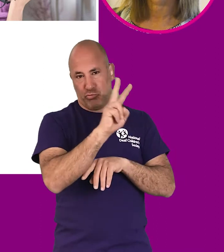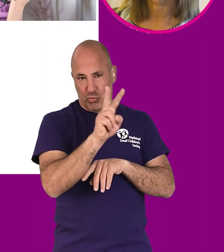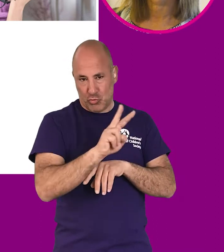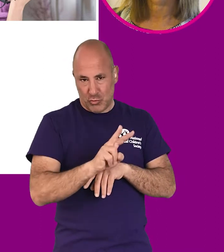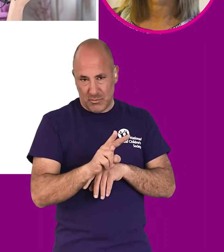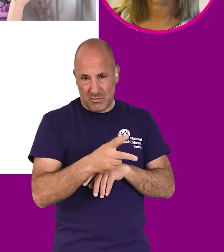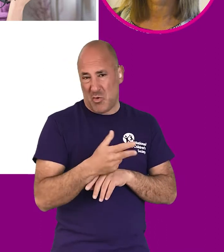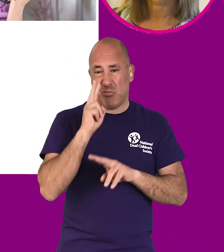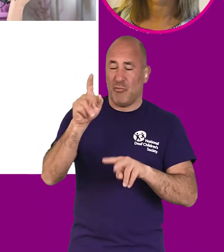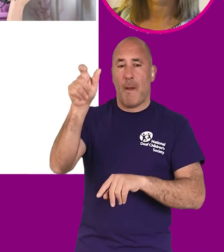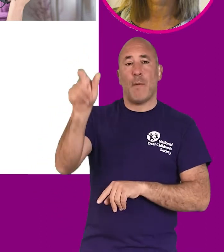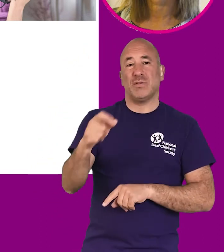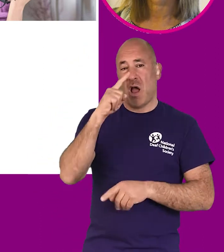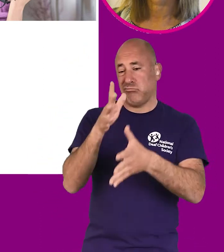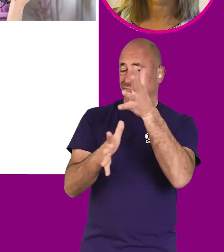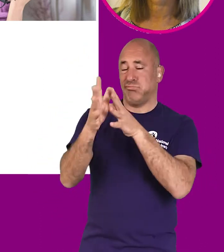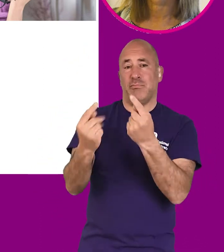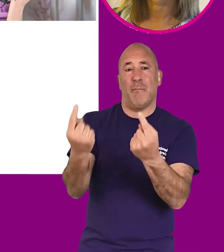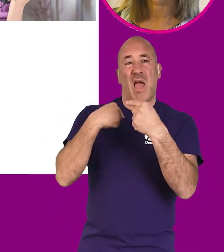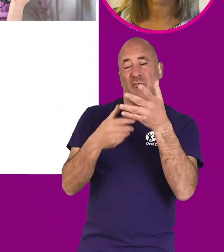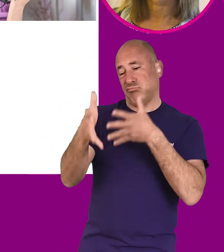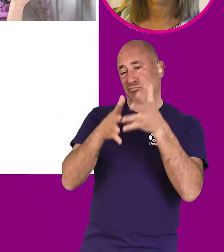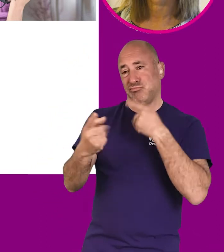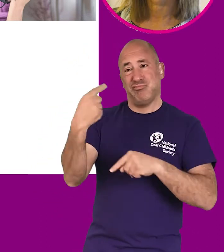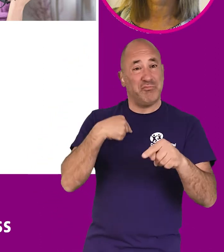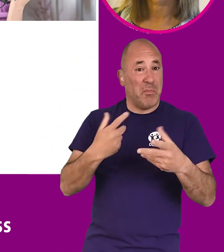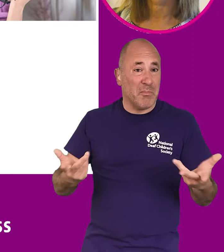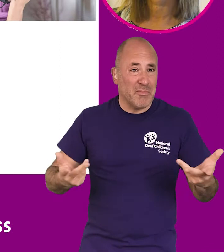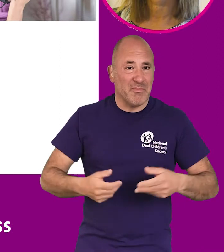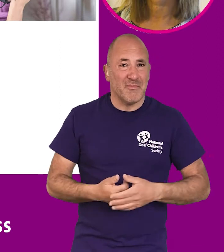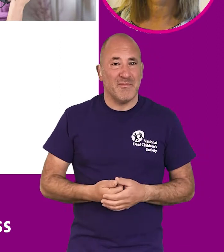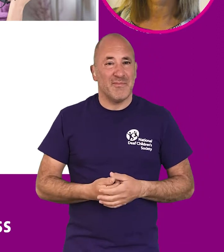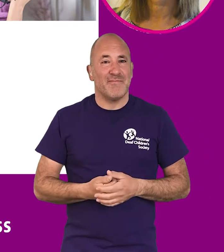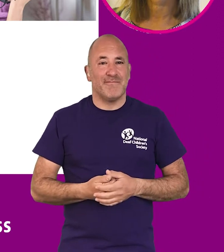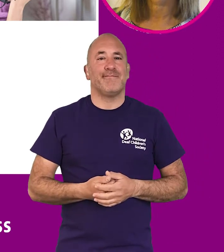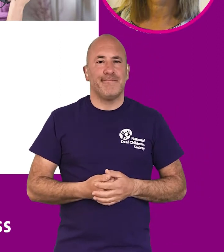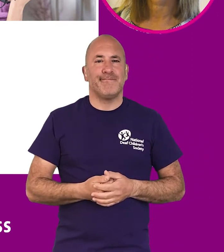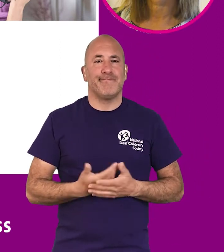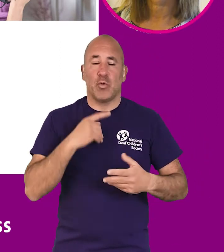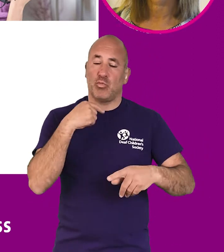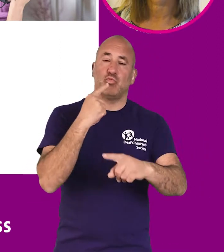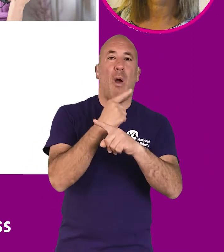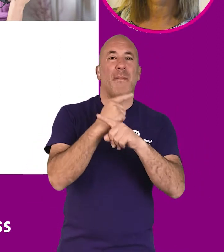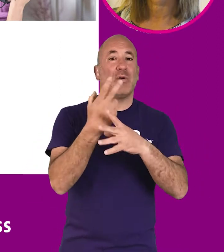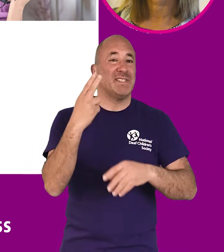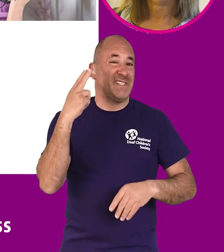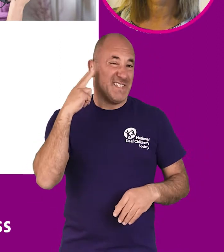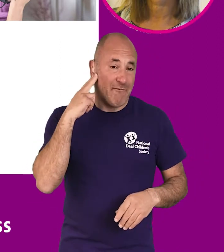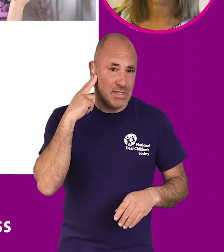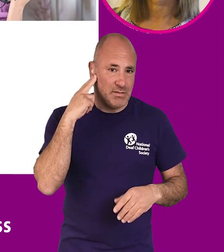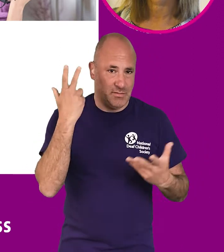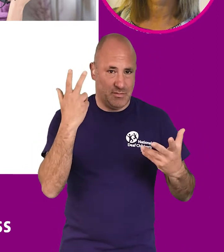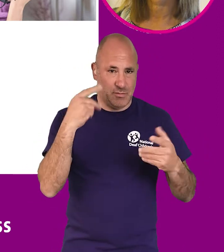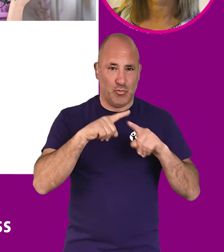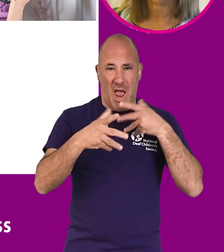or the person can sign back to me. So, I mean, we always try and explain that